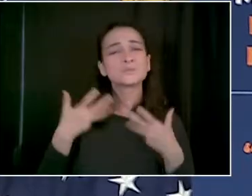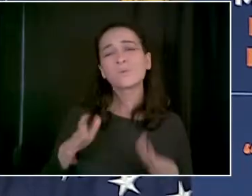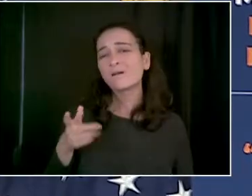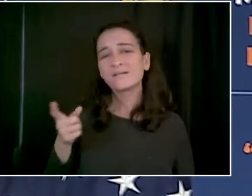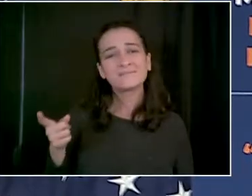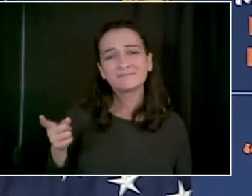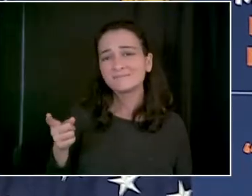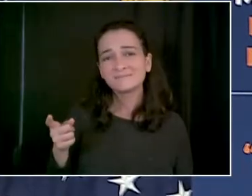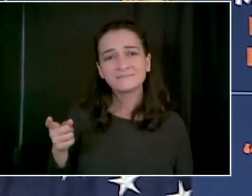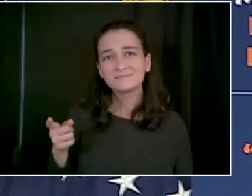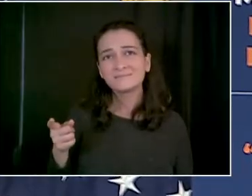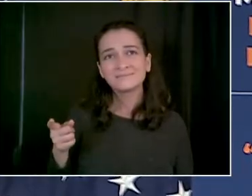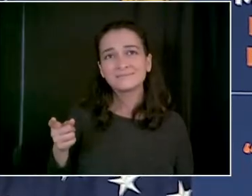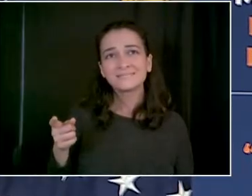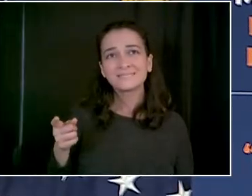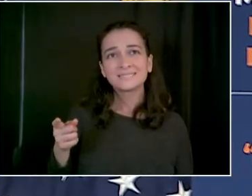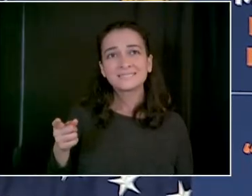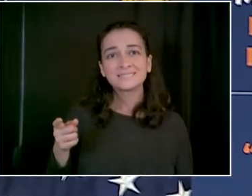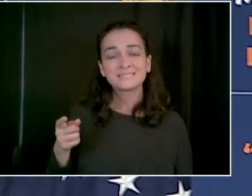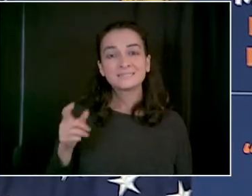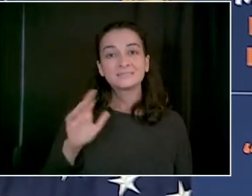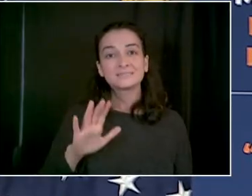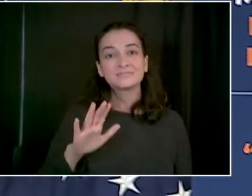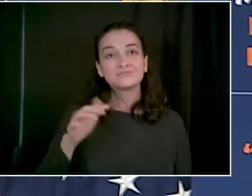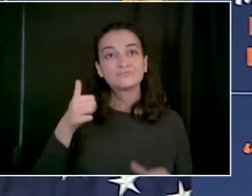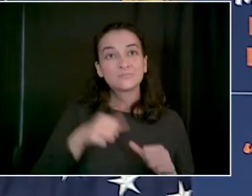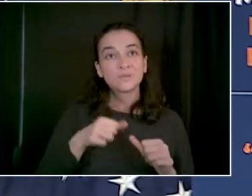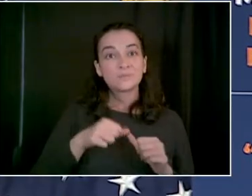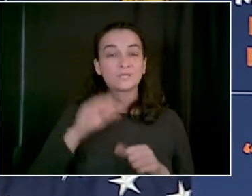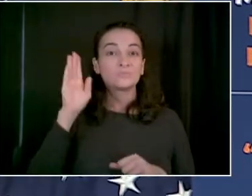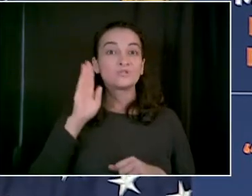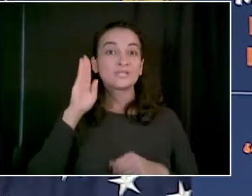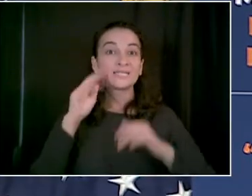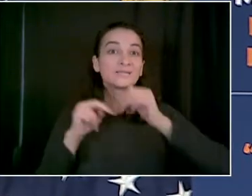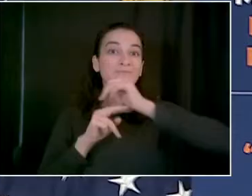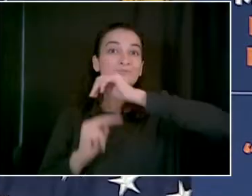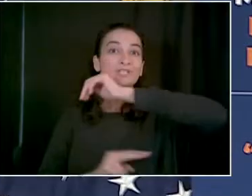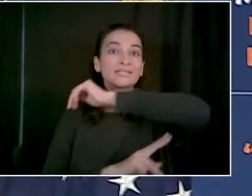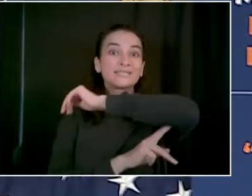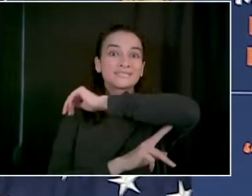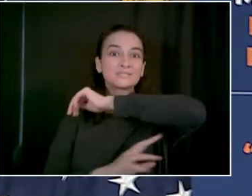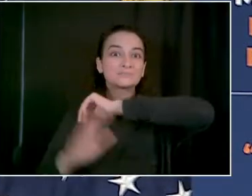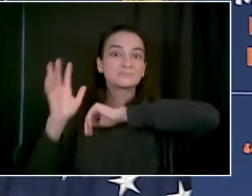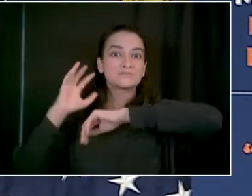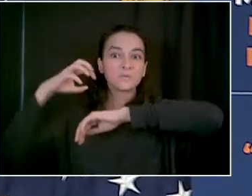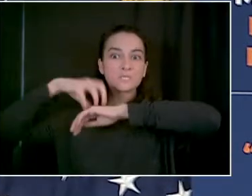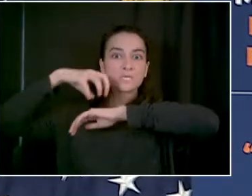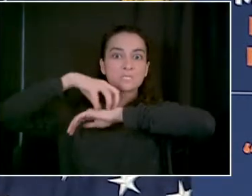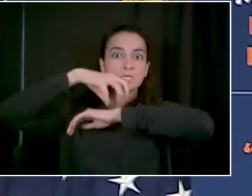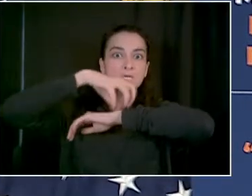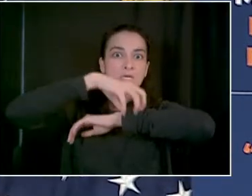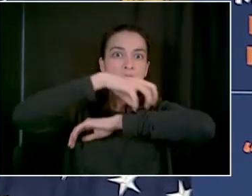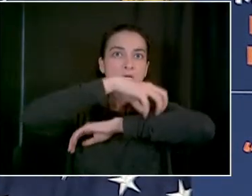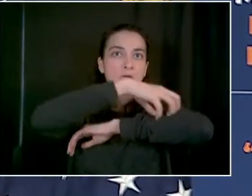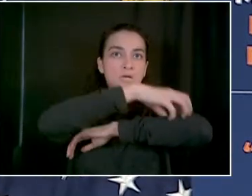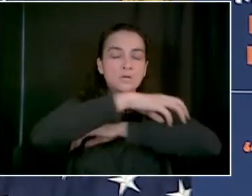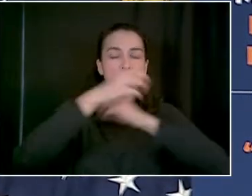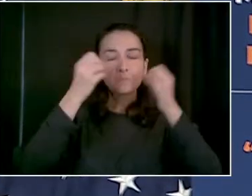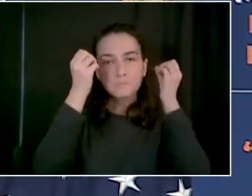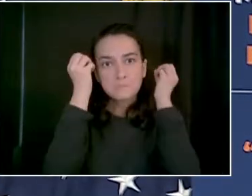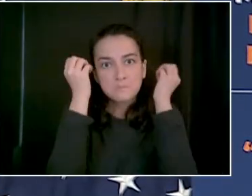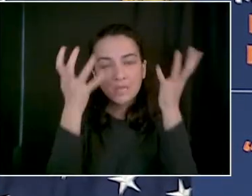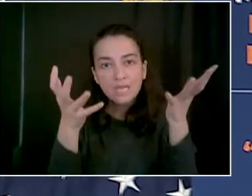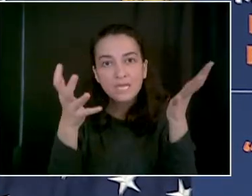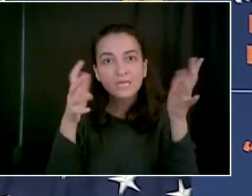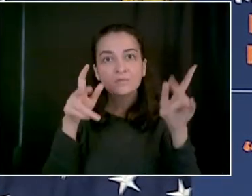saw the Brooklyn Bridge lined up with vendors. People said, listen, what is this? We don't want to go through this. When I'm in Coney Island, and people are